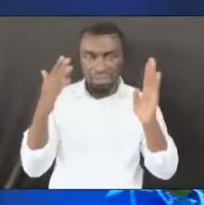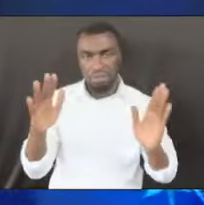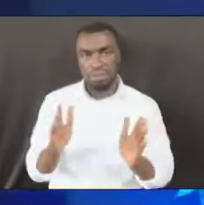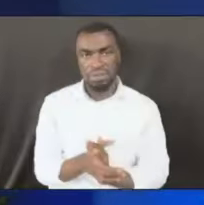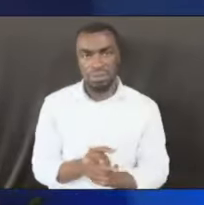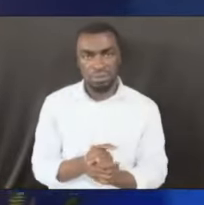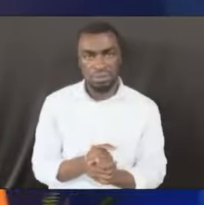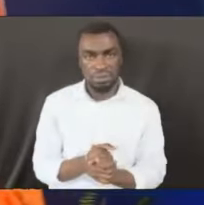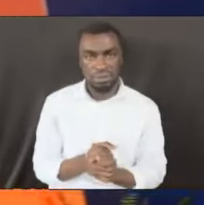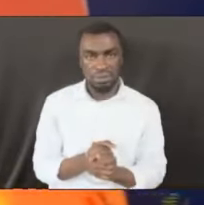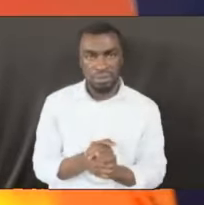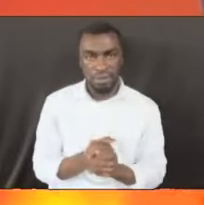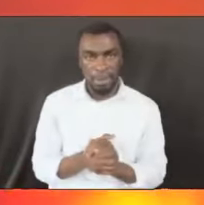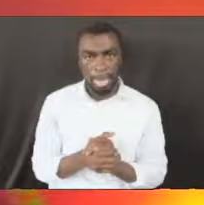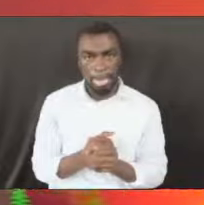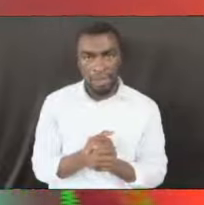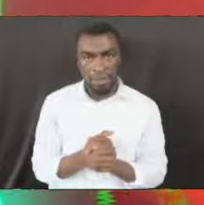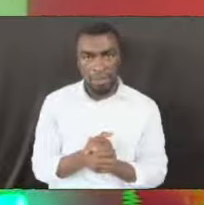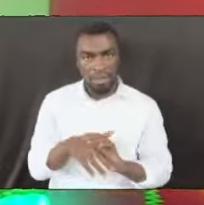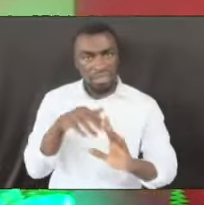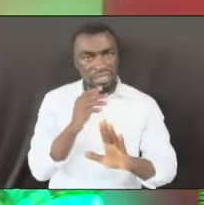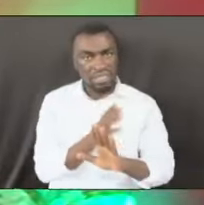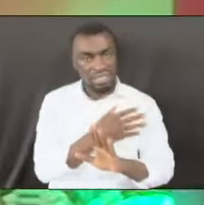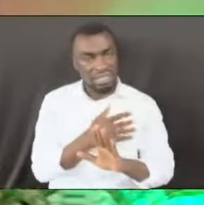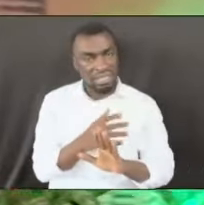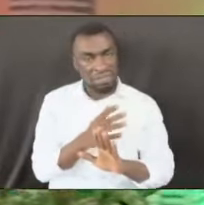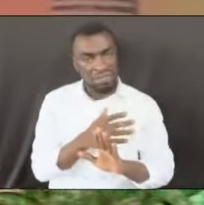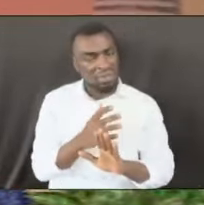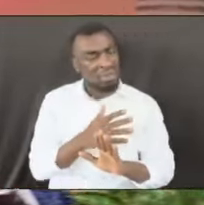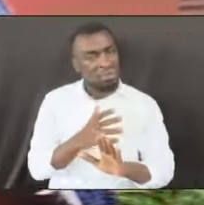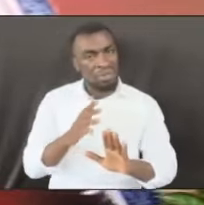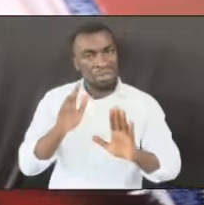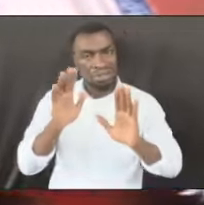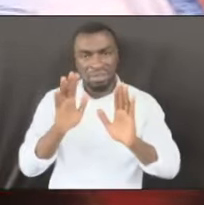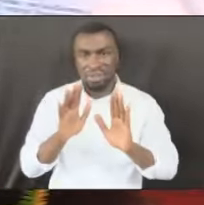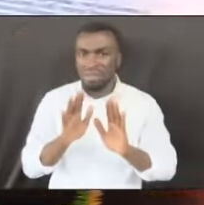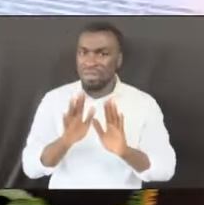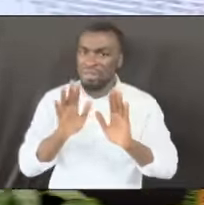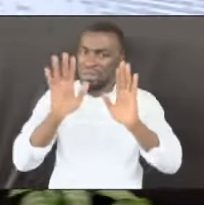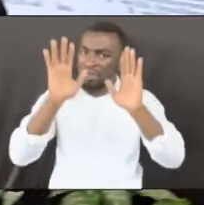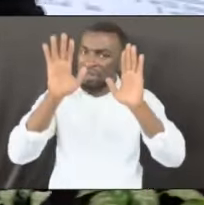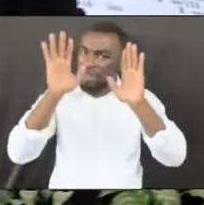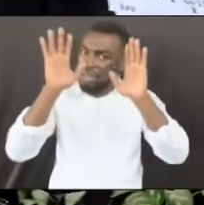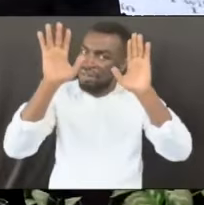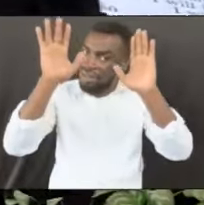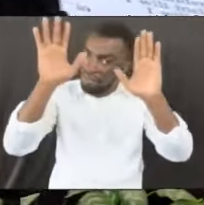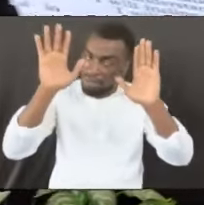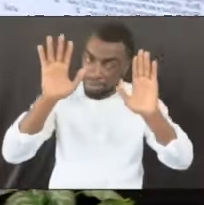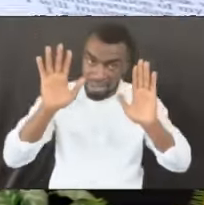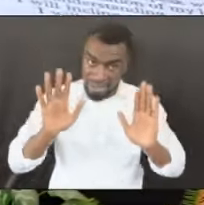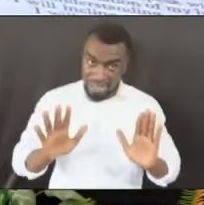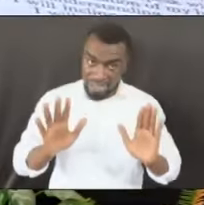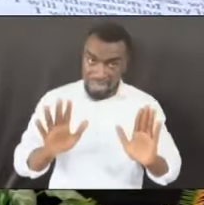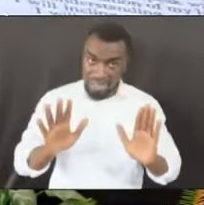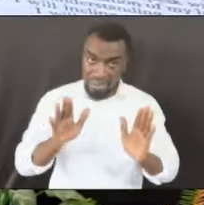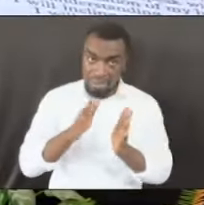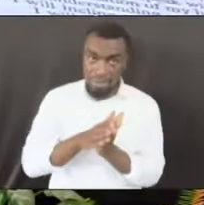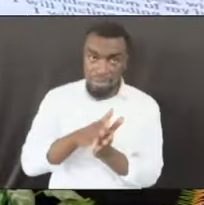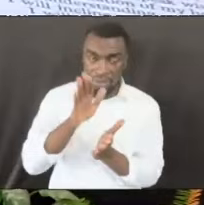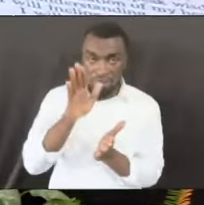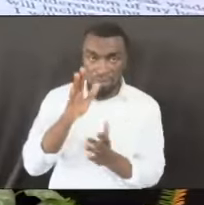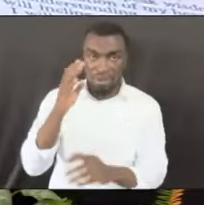The singing will be of much more. It will have greater implications there. Listen to this